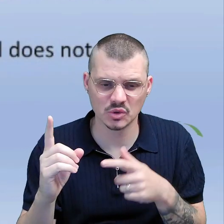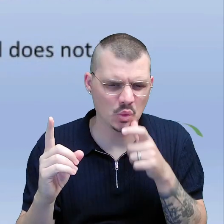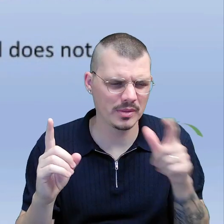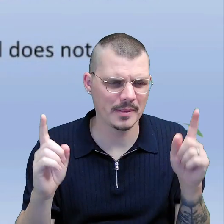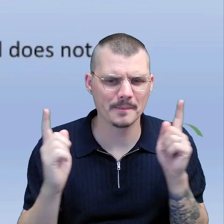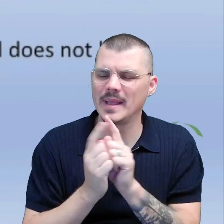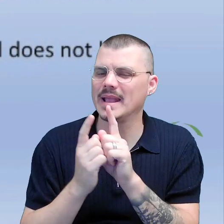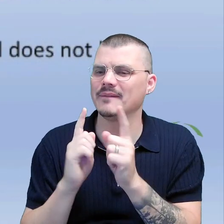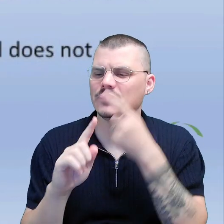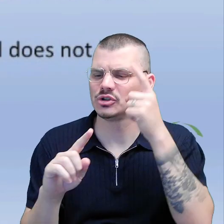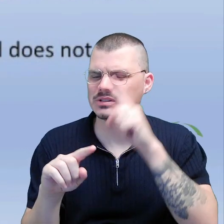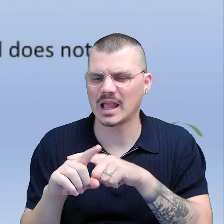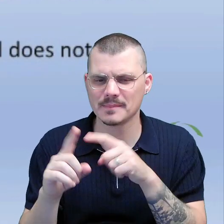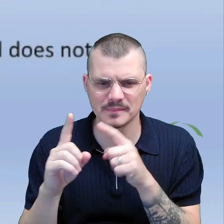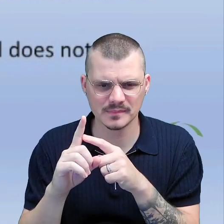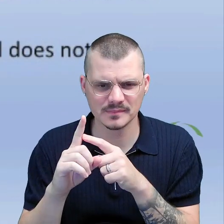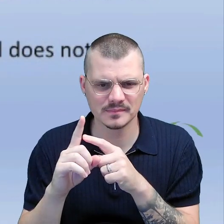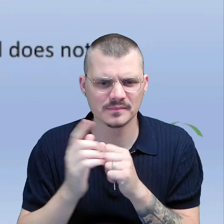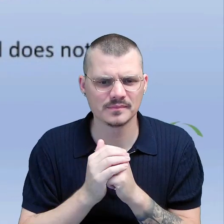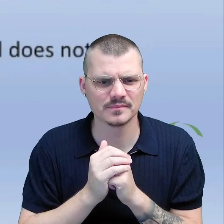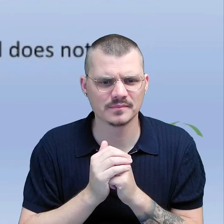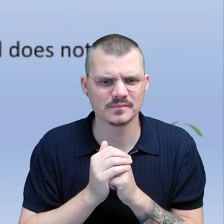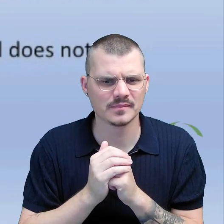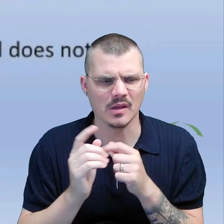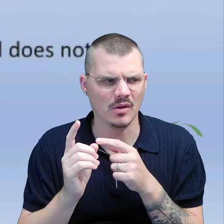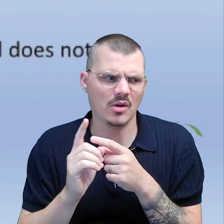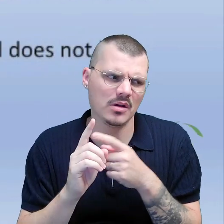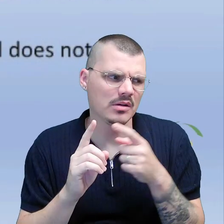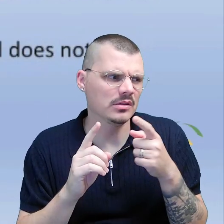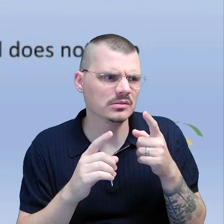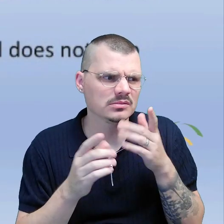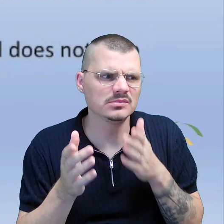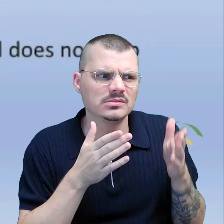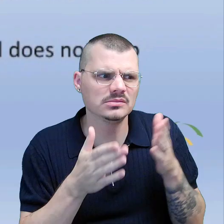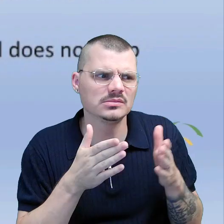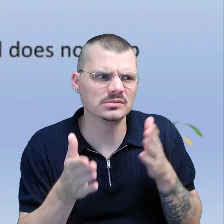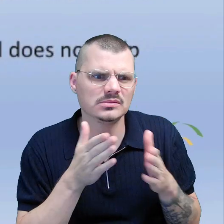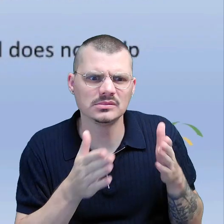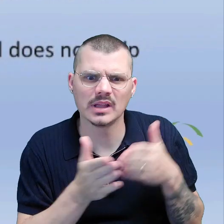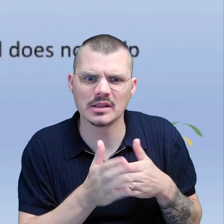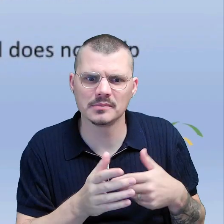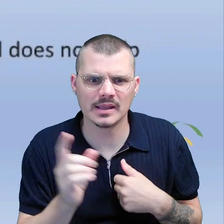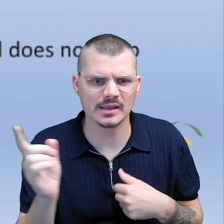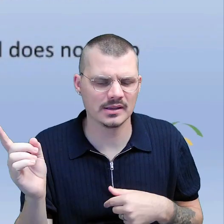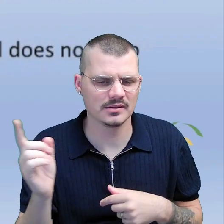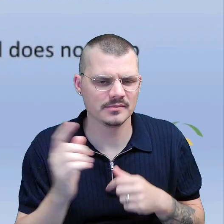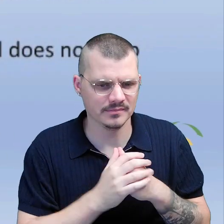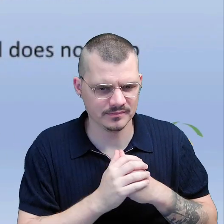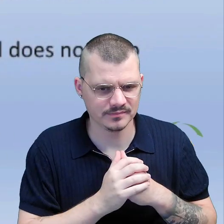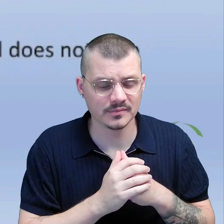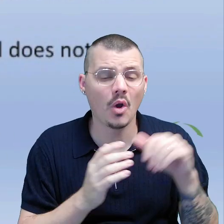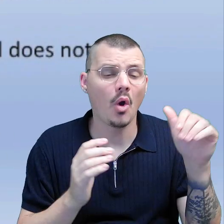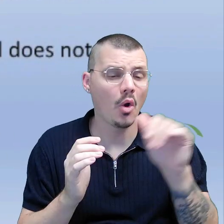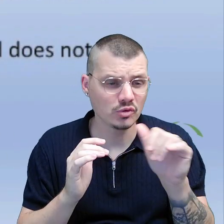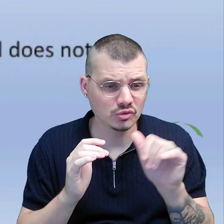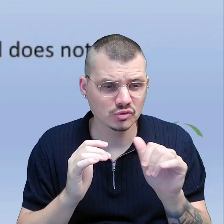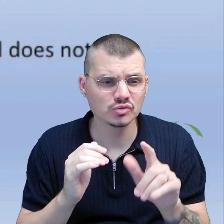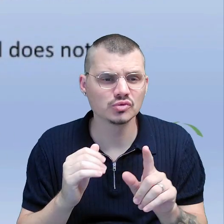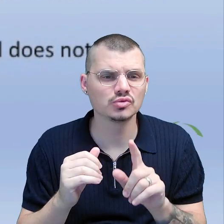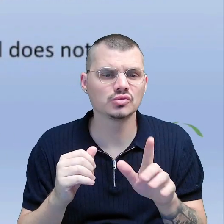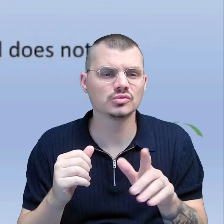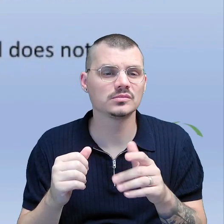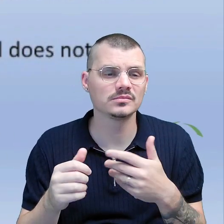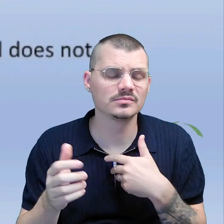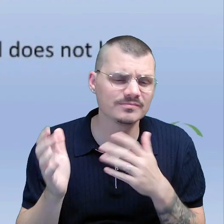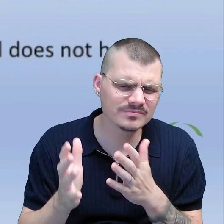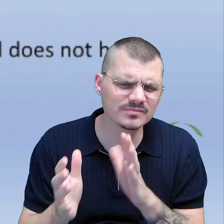Strangers that they just met for the first time. Oh yeah, they're gunning for me. And